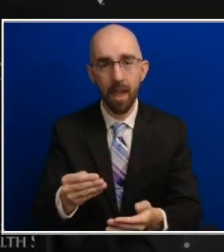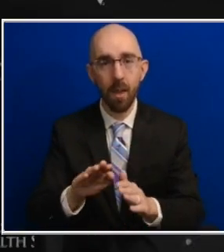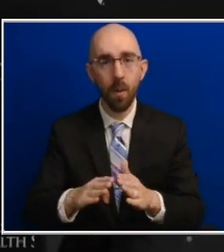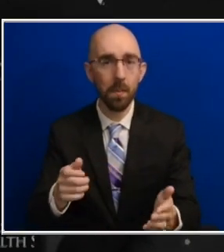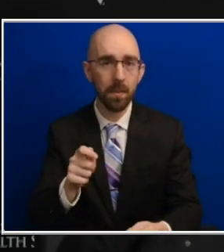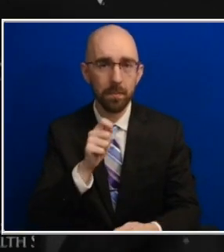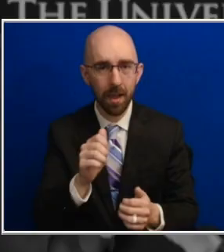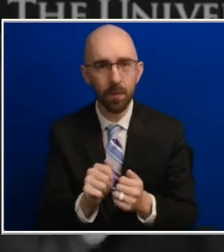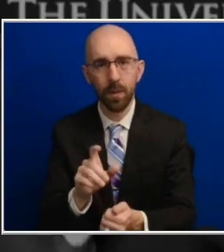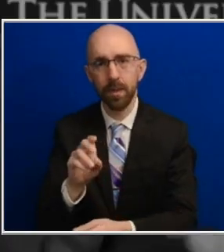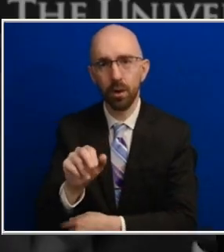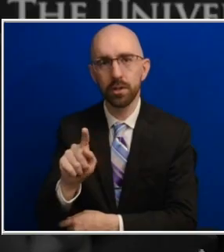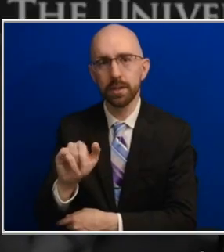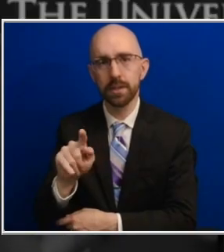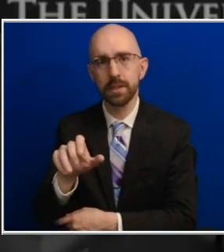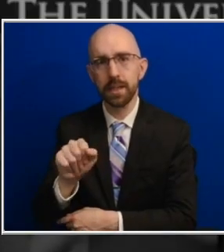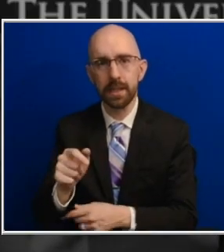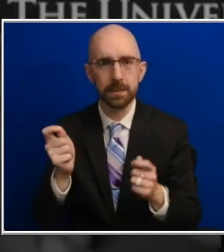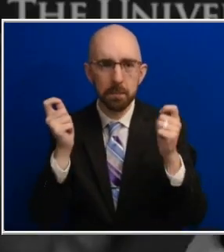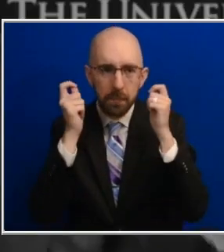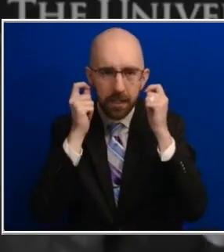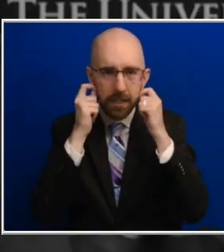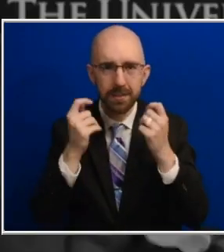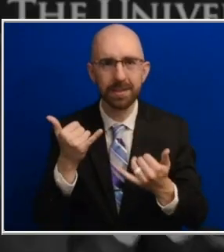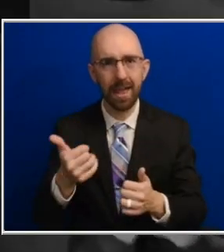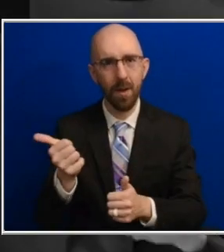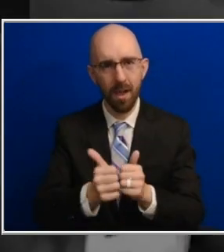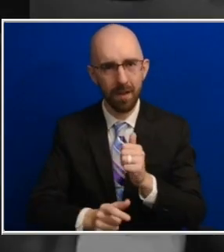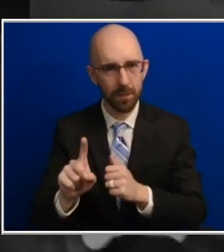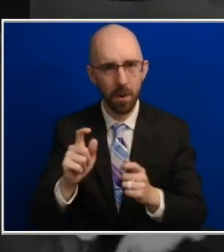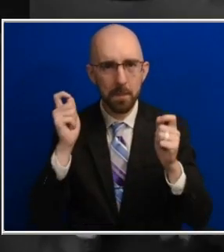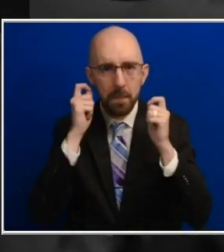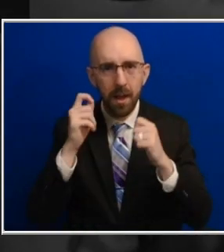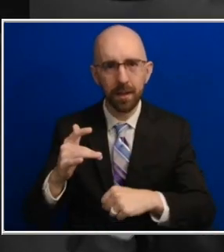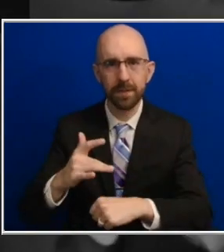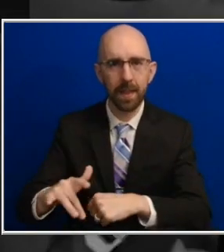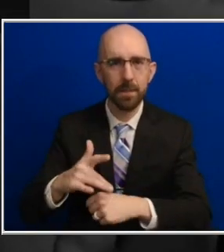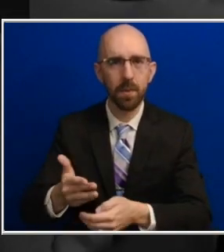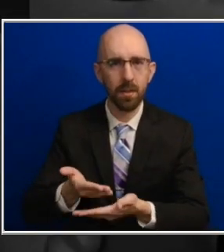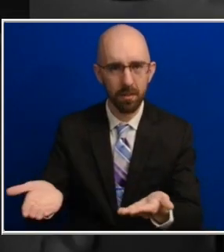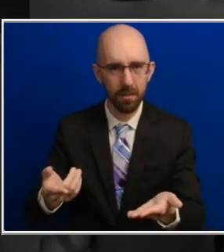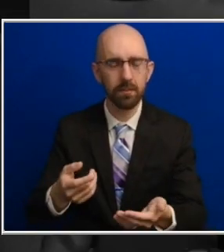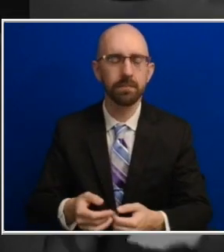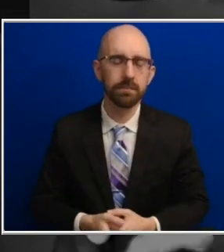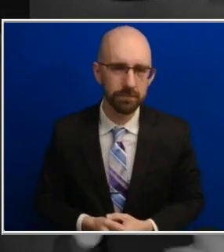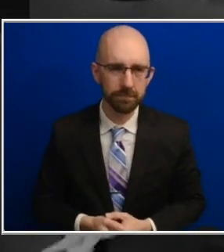with Dr. Stites podcasts. Now everywhere podcasts are available.